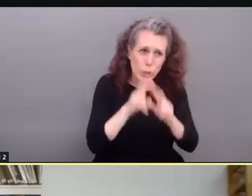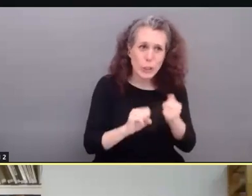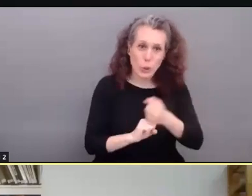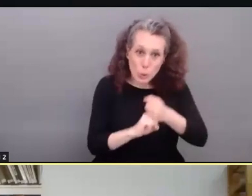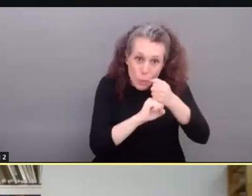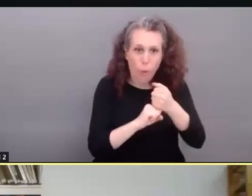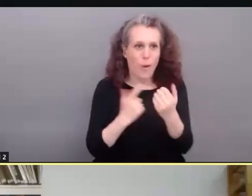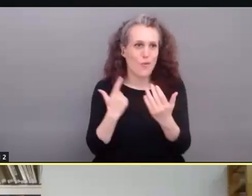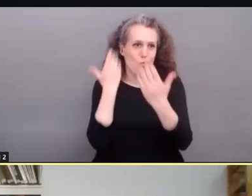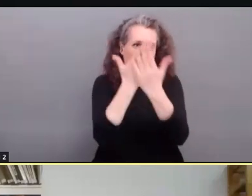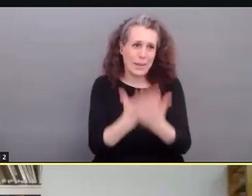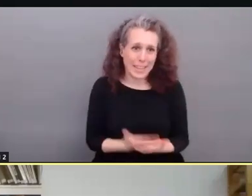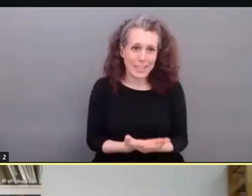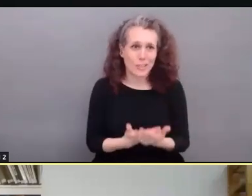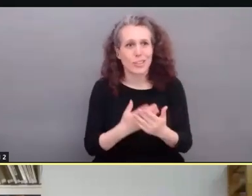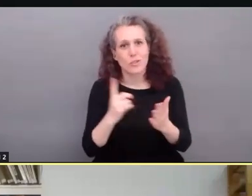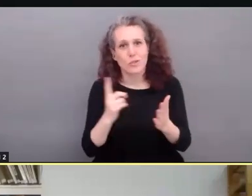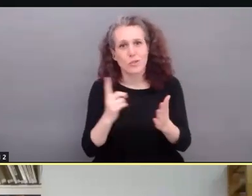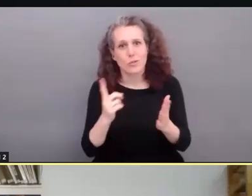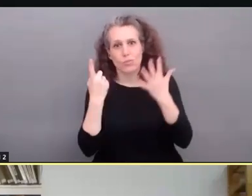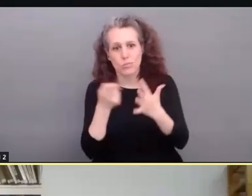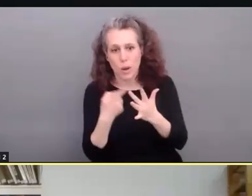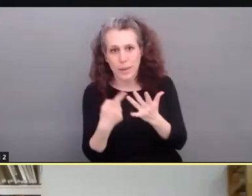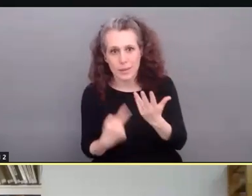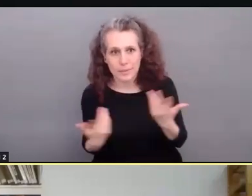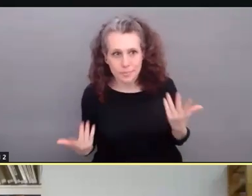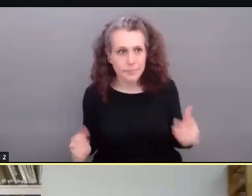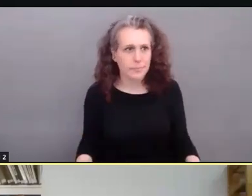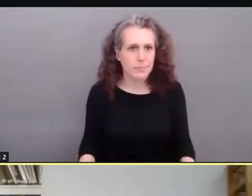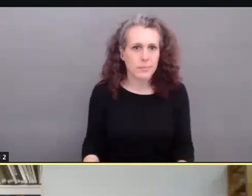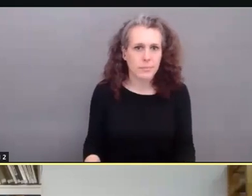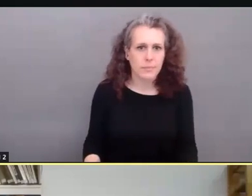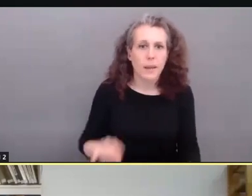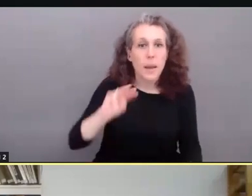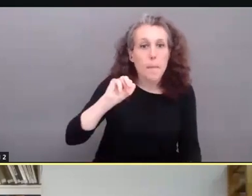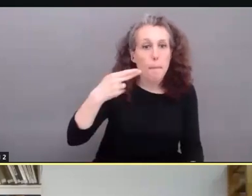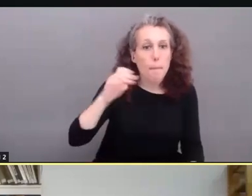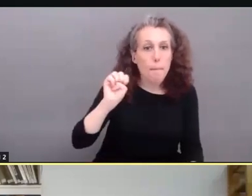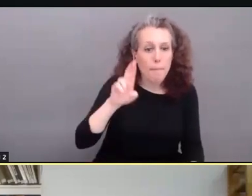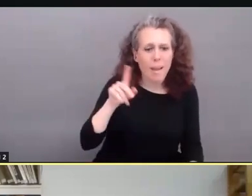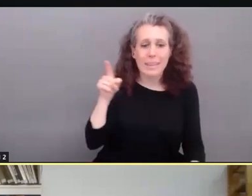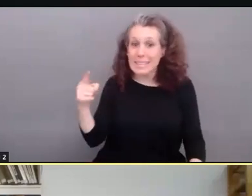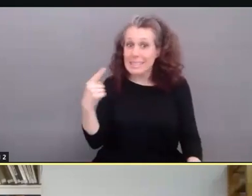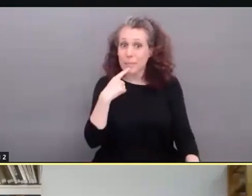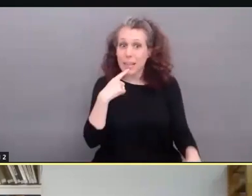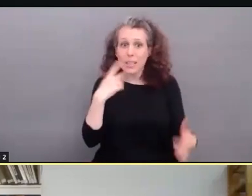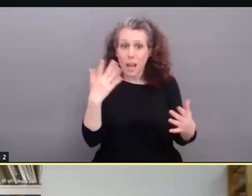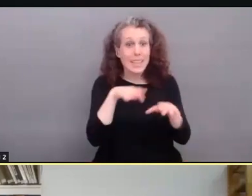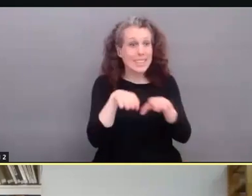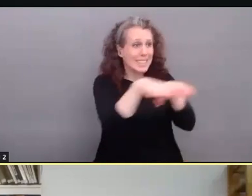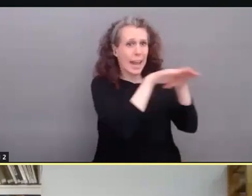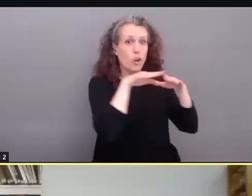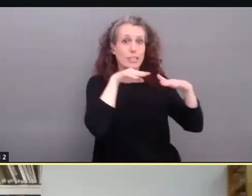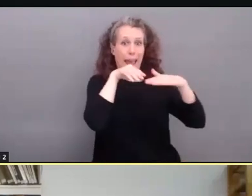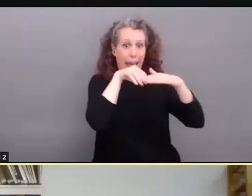recommendations. I think Mayor mentioned access to standards and how